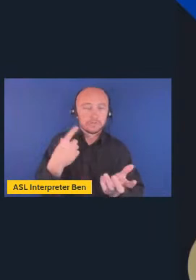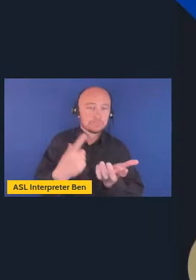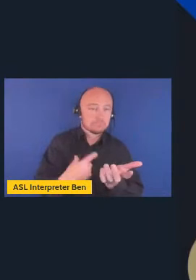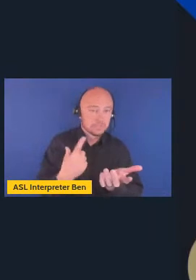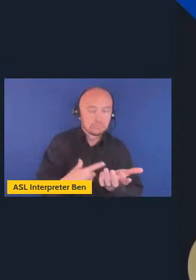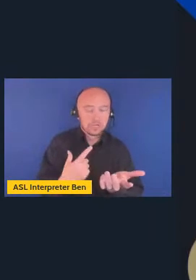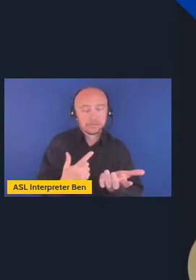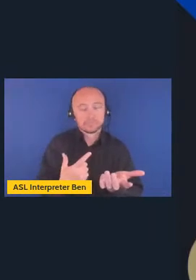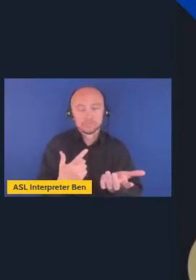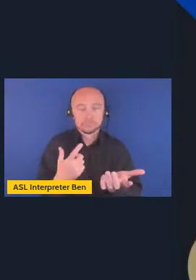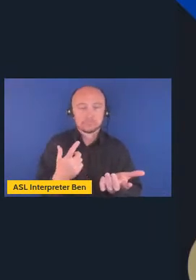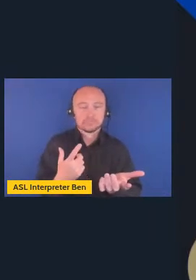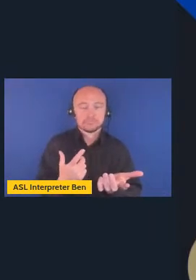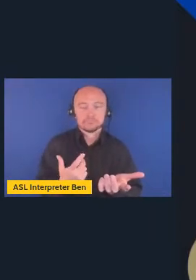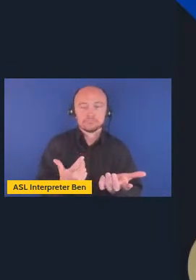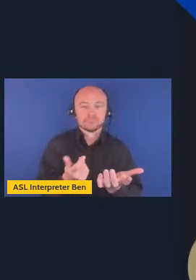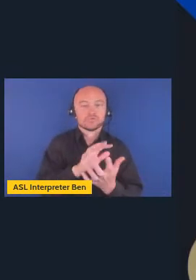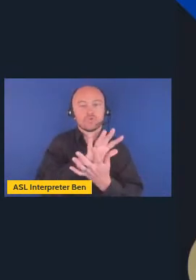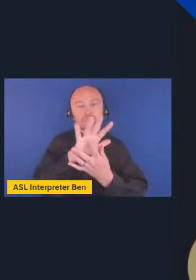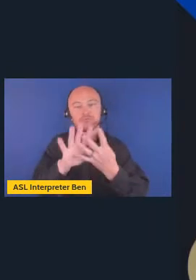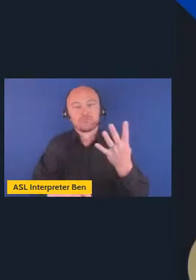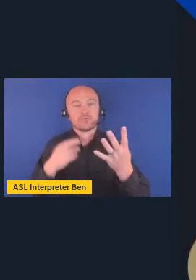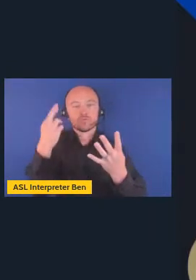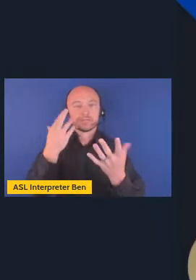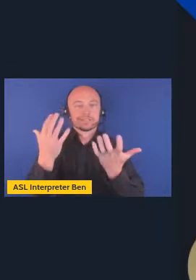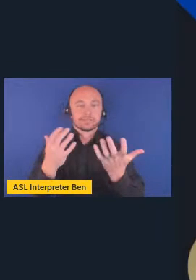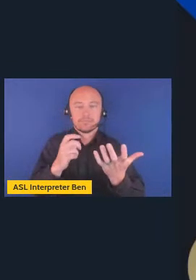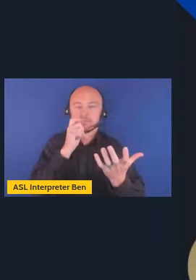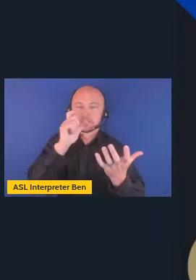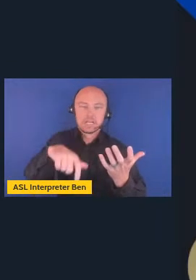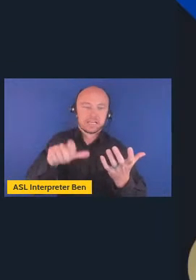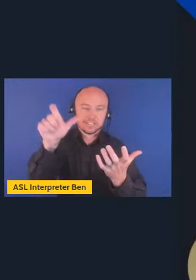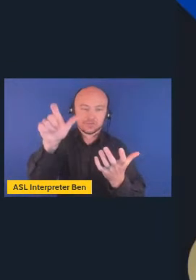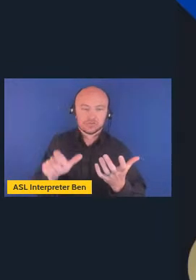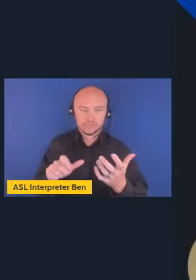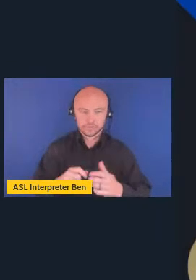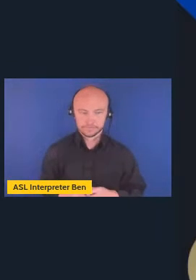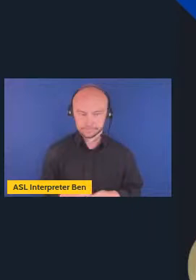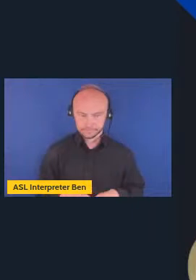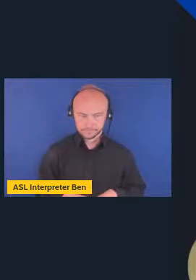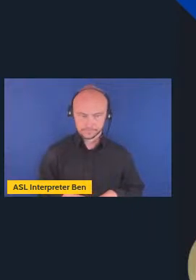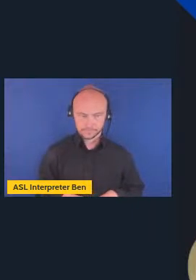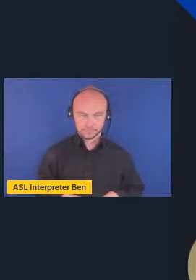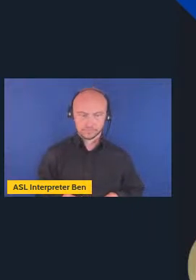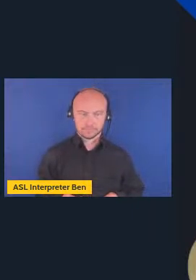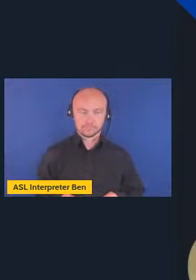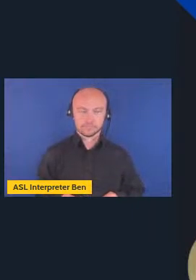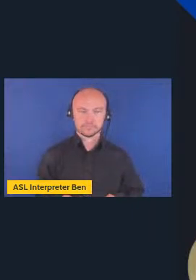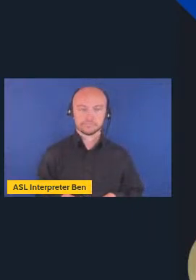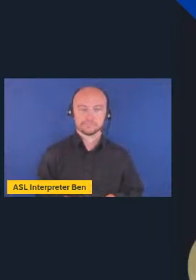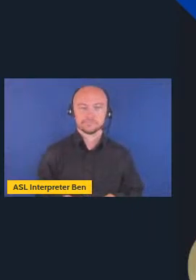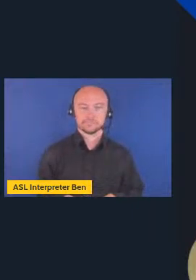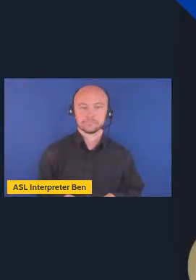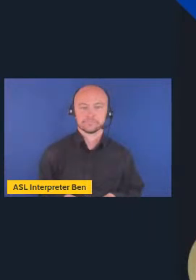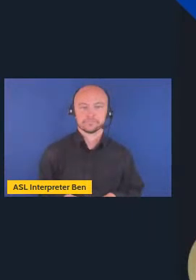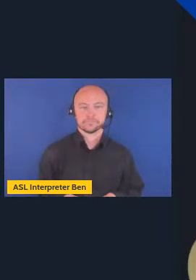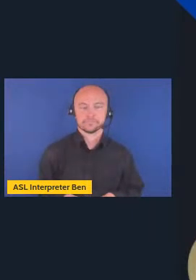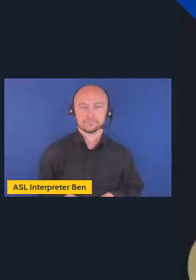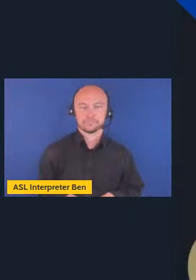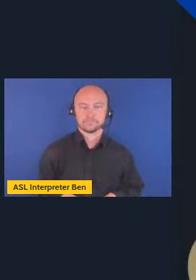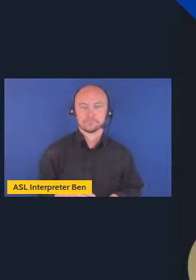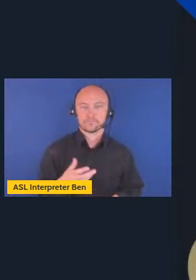others, but these are just some common reasons why you would want to use it. So just to share, this is an example of a